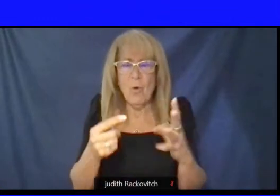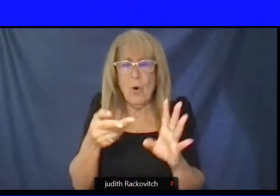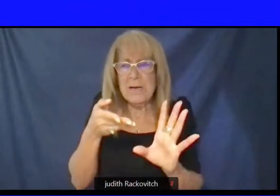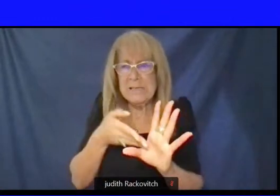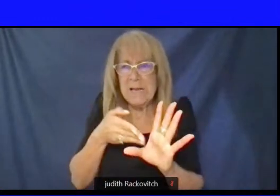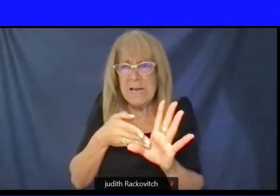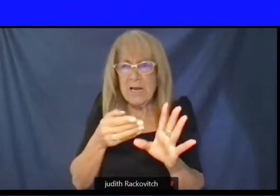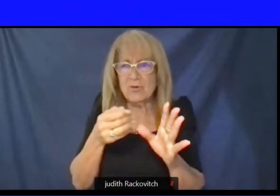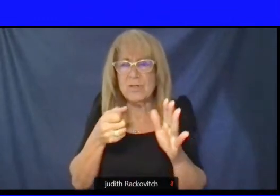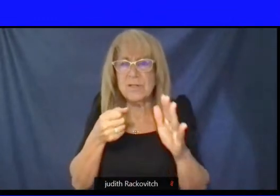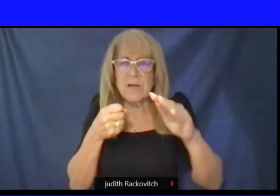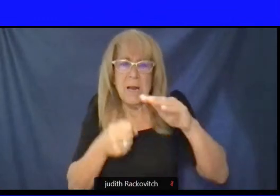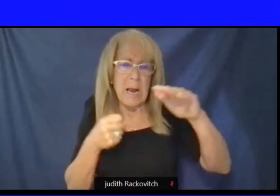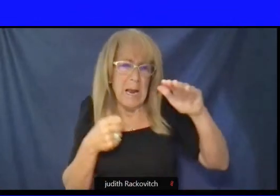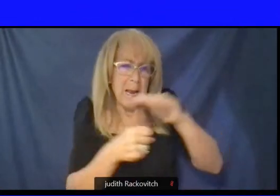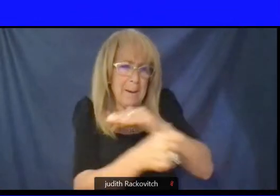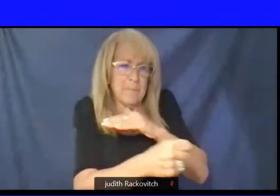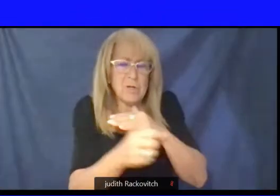about